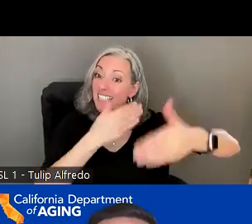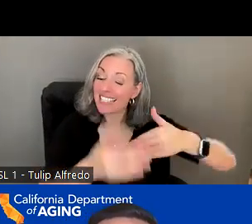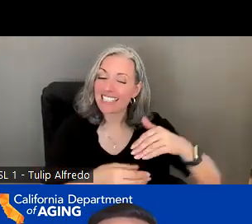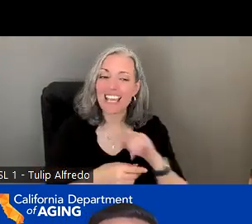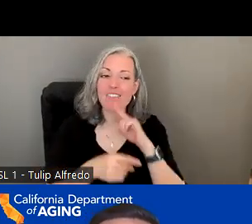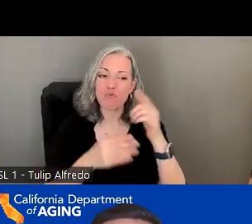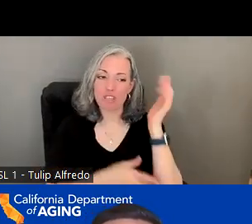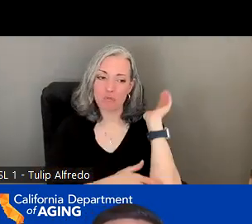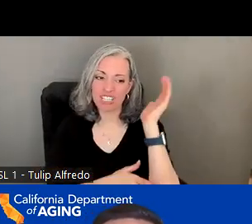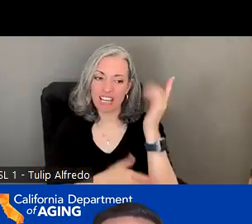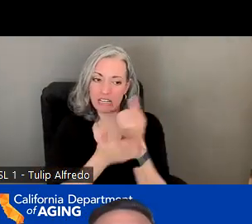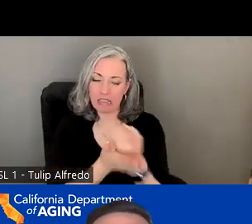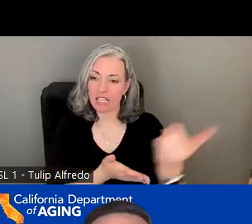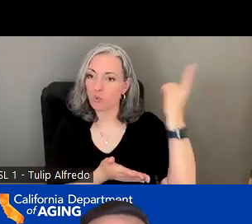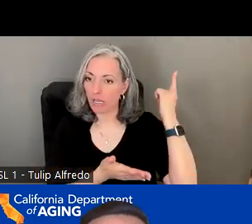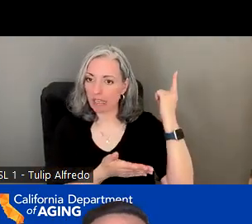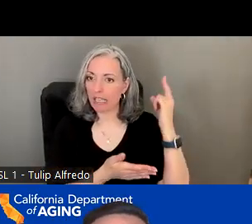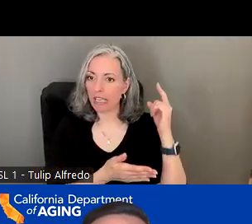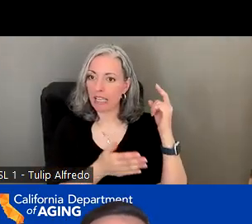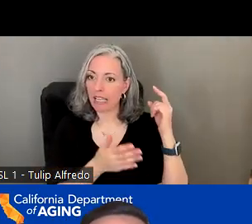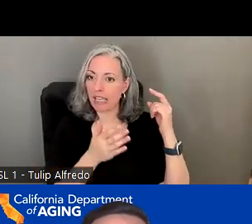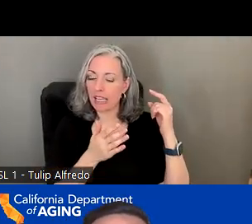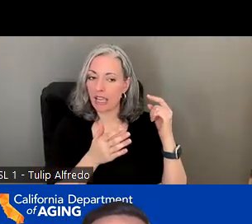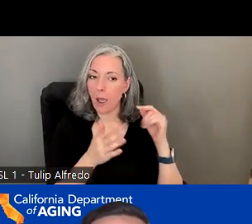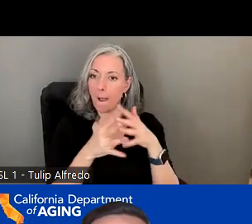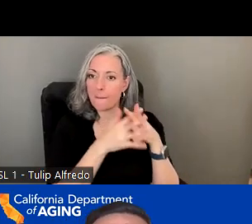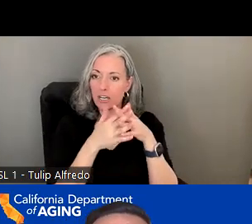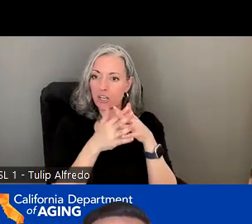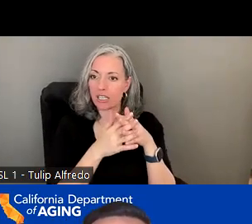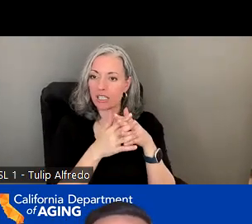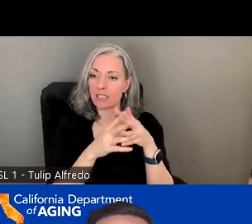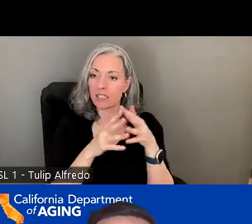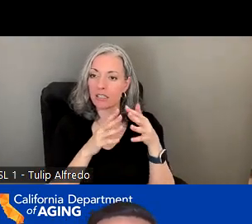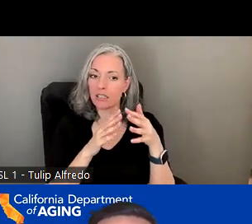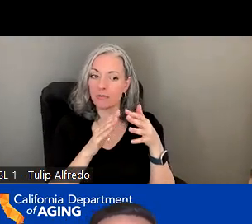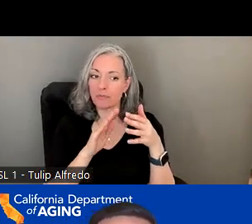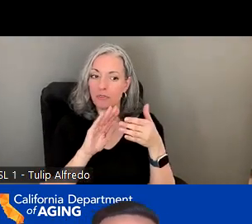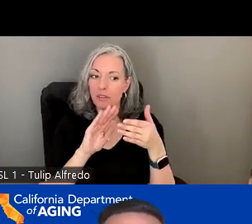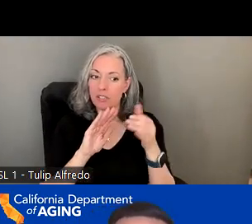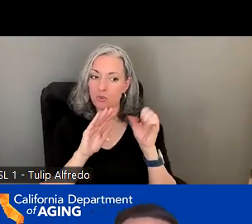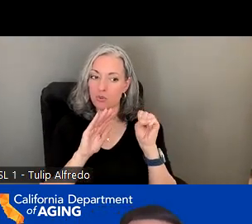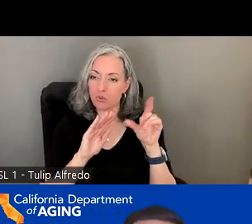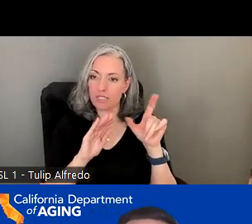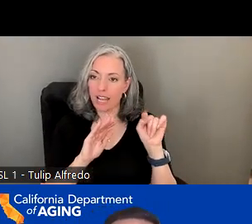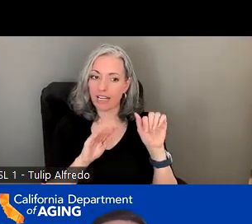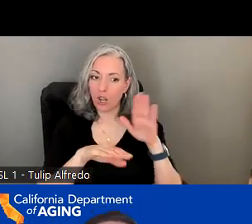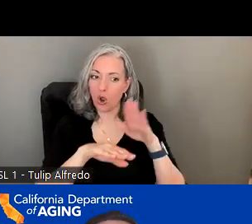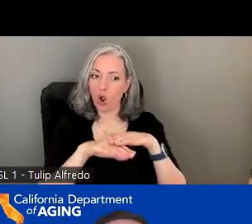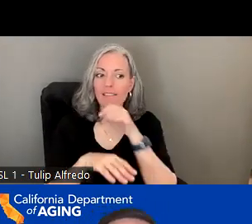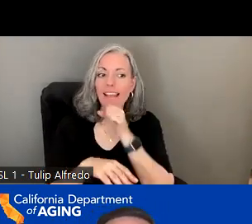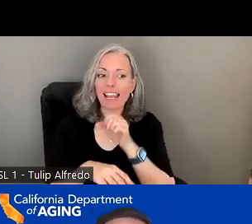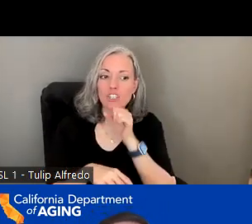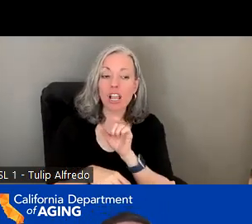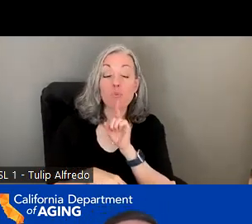presented last week at the American Society on Aging, and it was really well received, and I was able